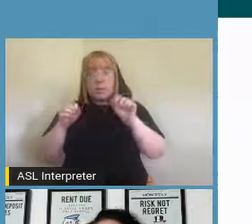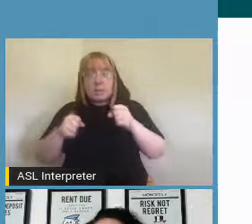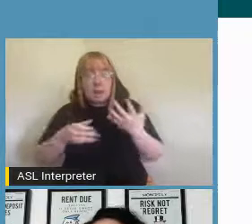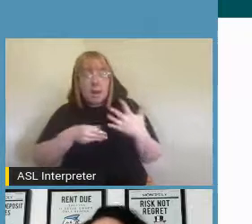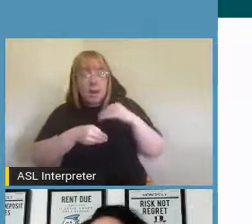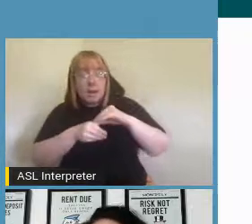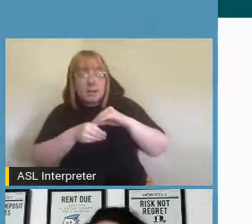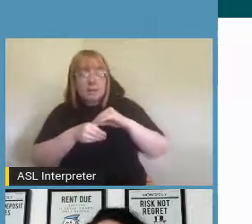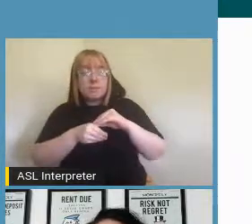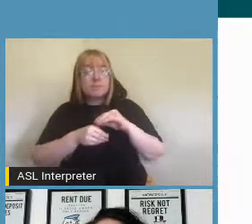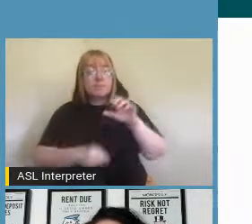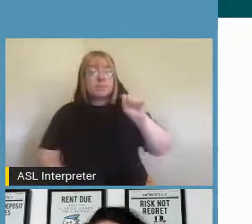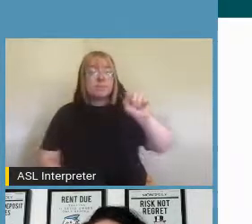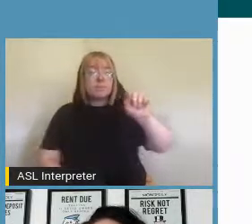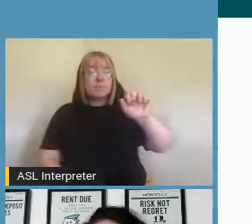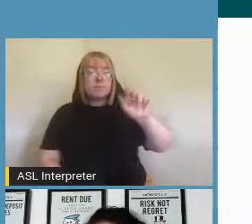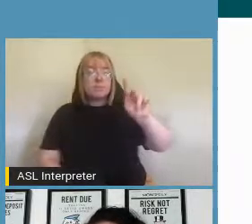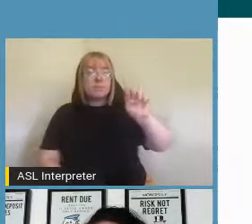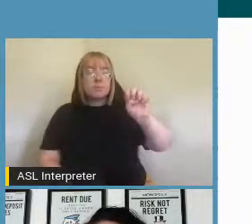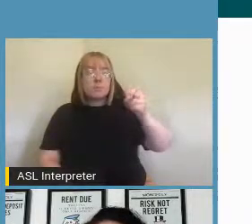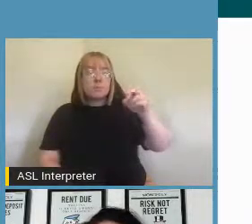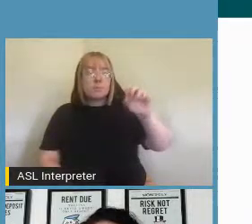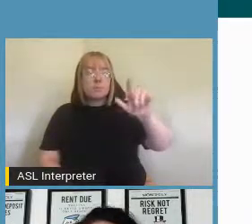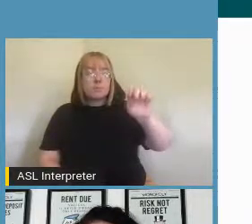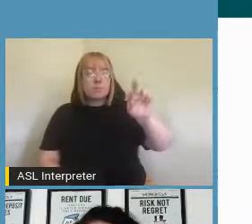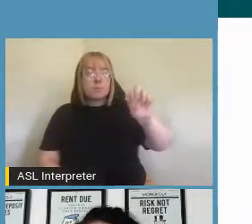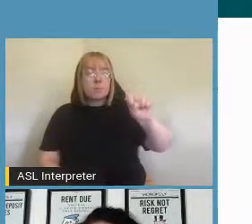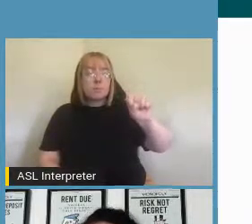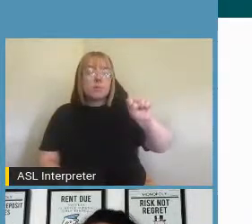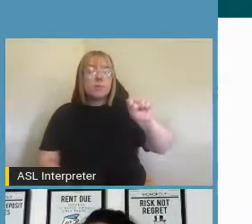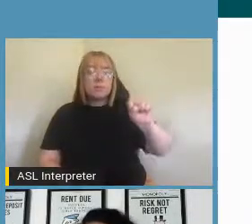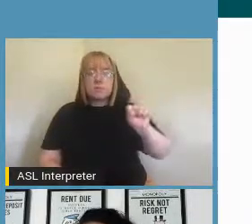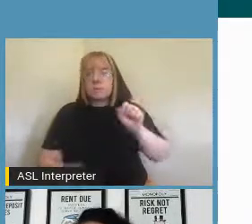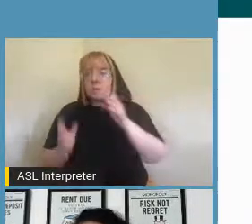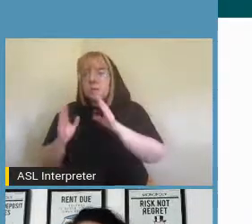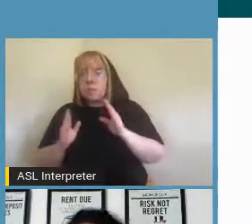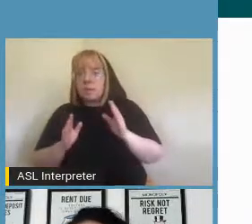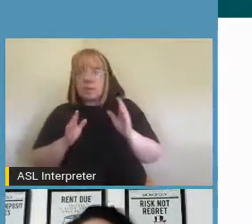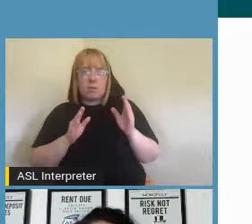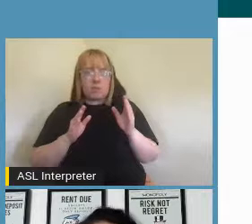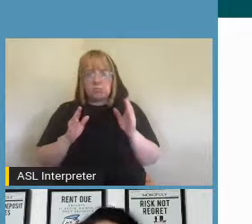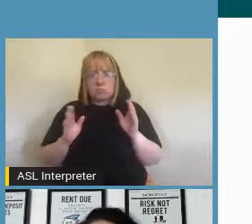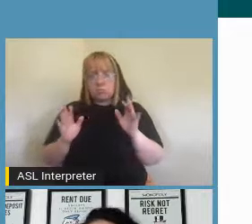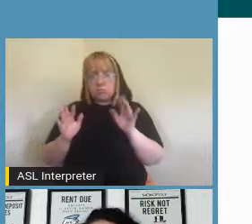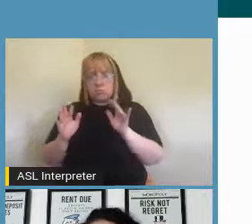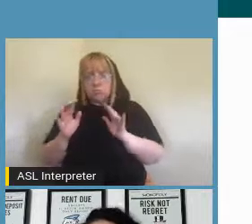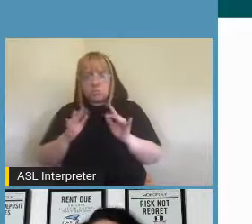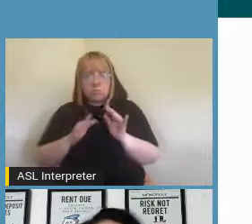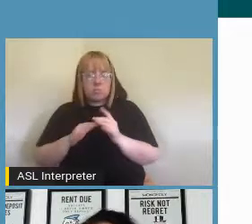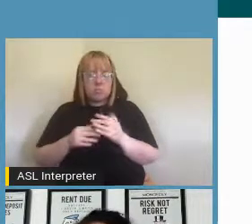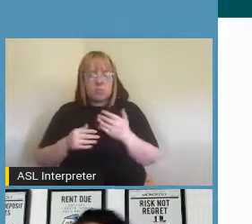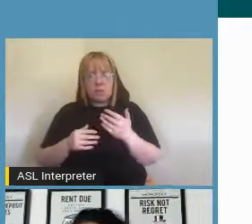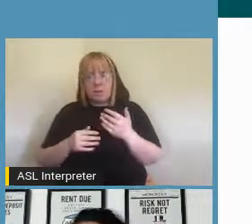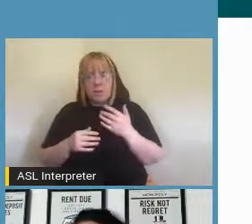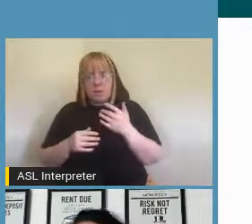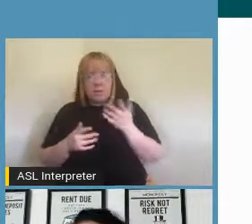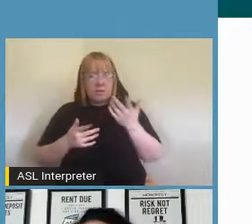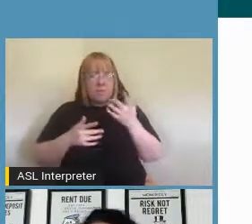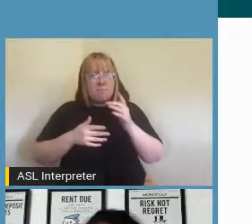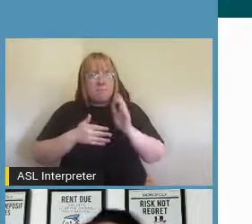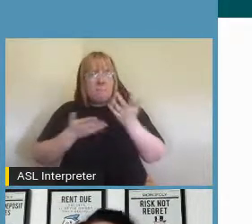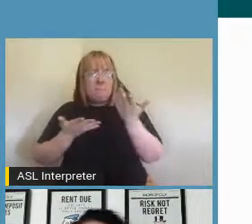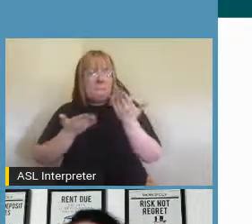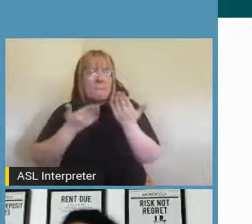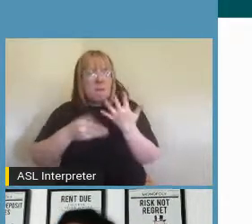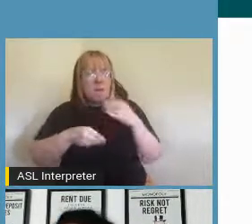initial stakeholders in this discovery and planning process to help us understand, all right, who might be featured in this video? What are some of the top